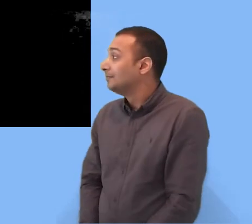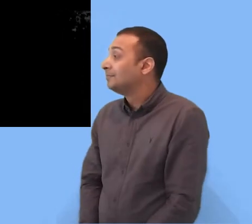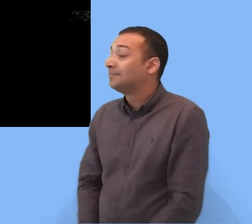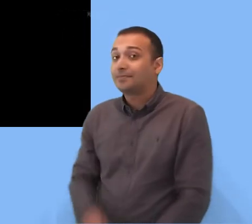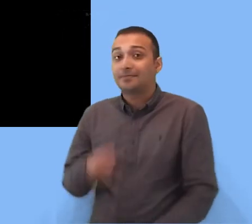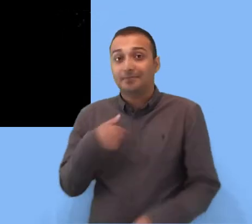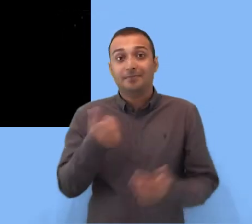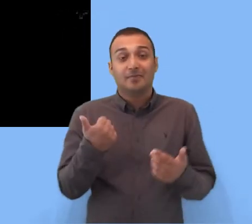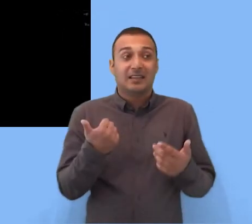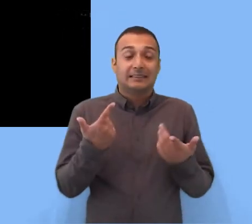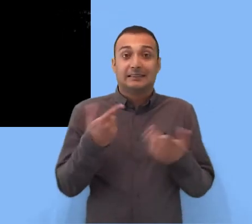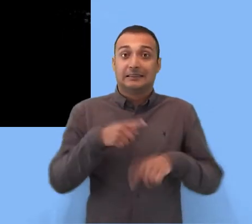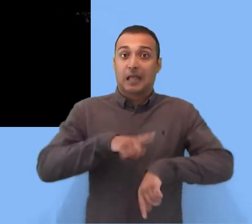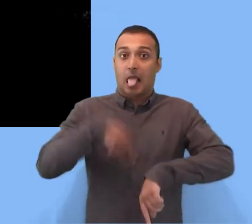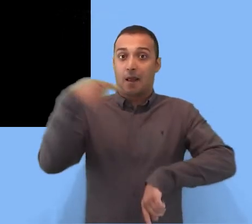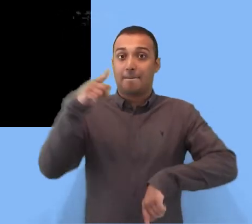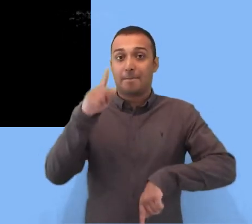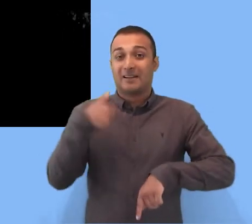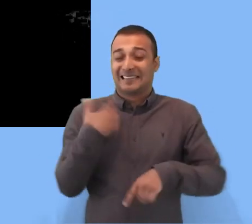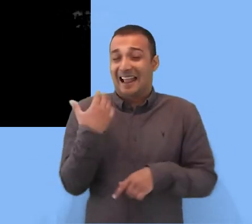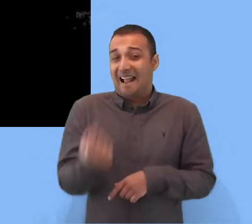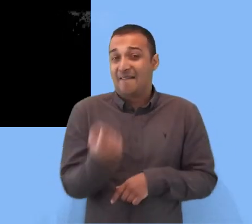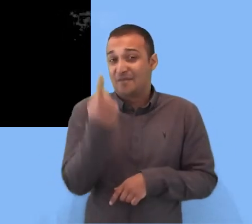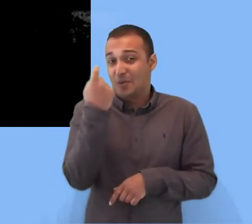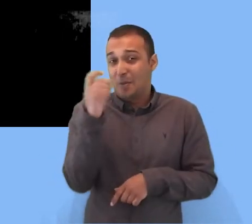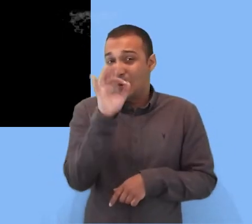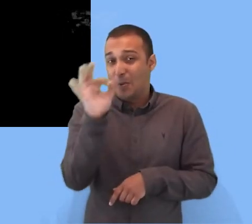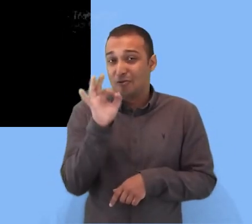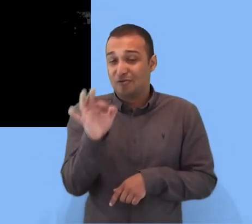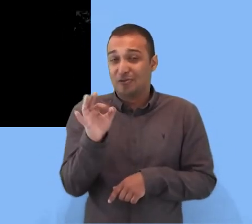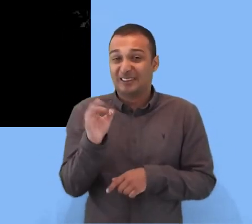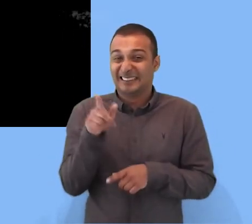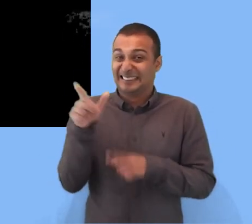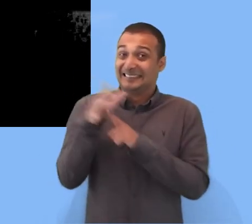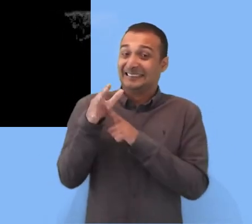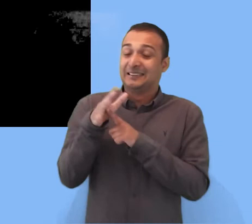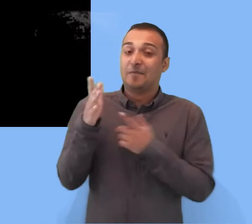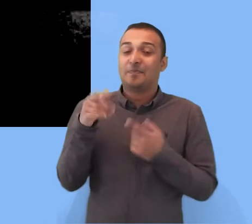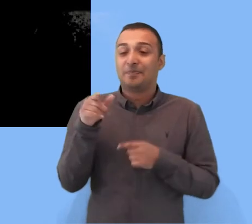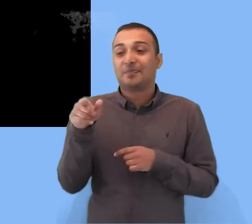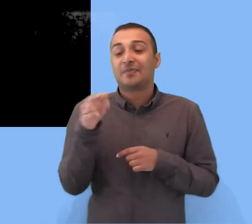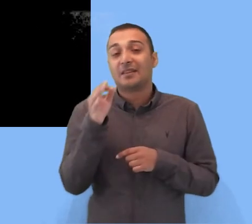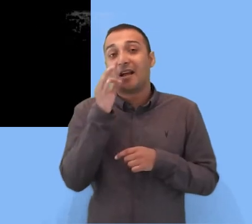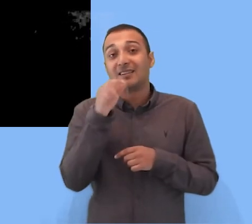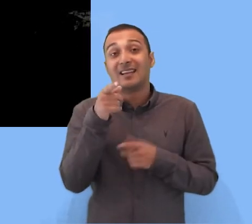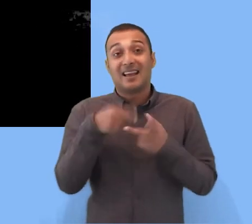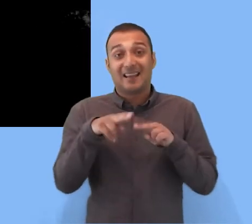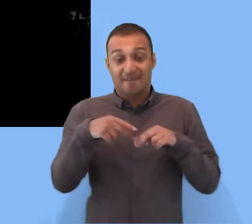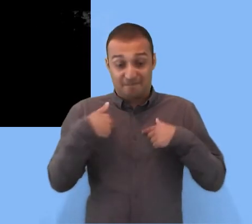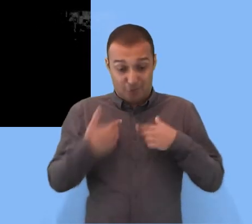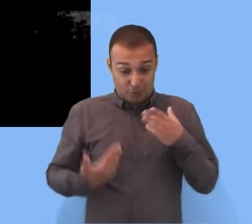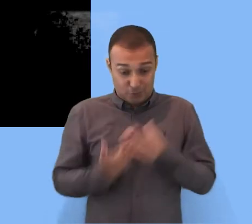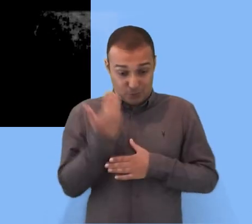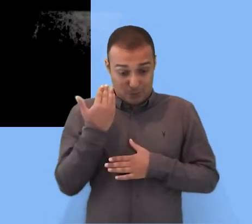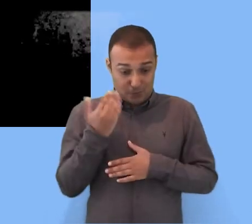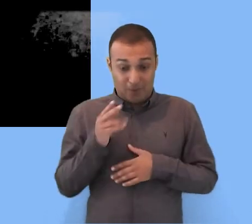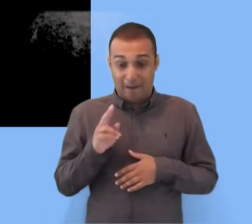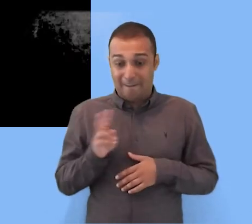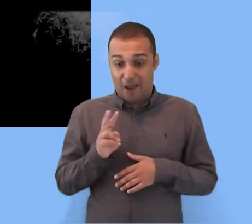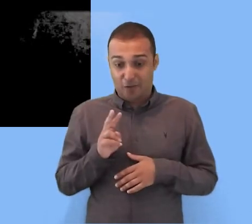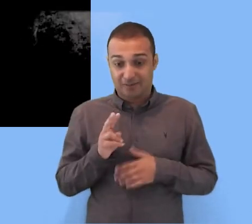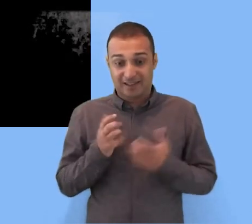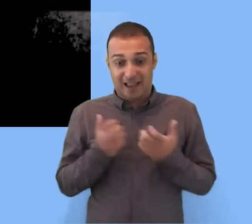question, so I'm going to put it to you briefly, Janet. From Muna, who says, if you're a new parent, how do you help the child develop? Love your